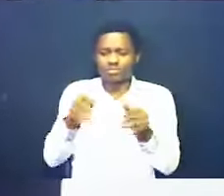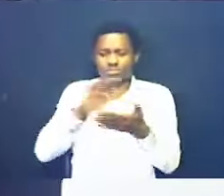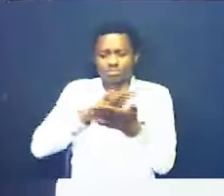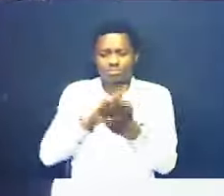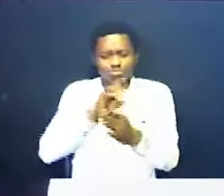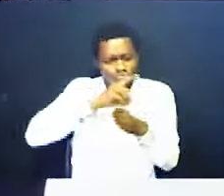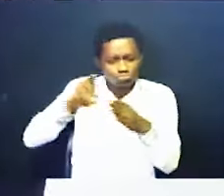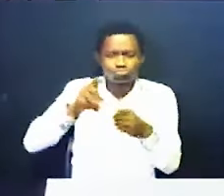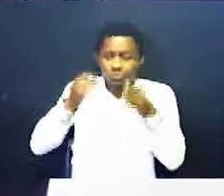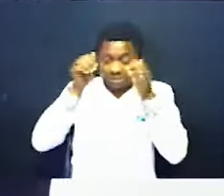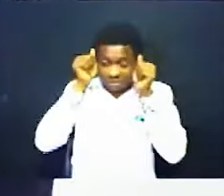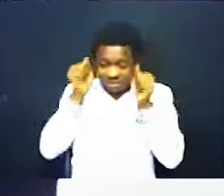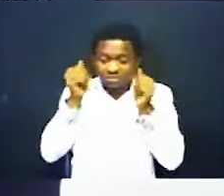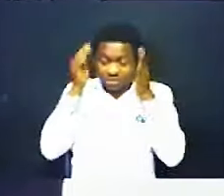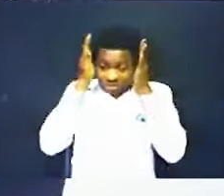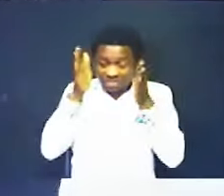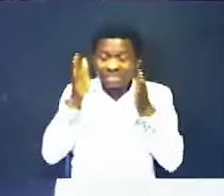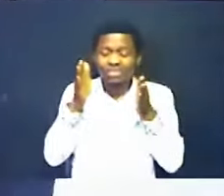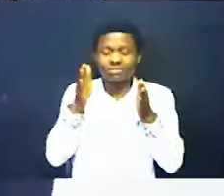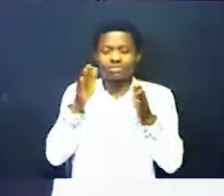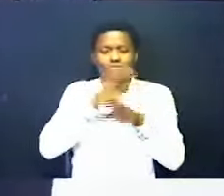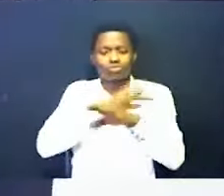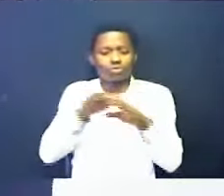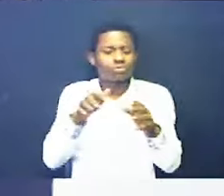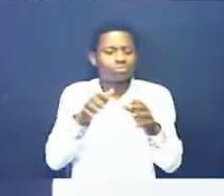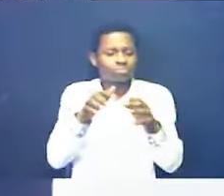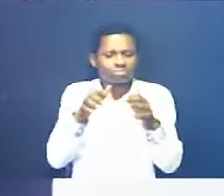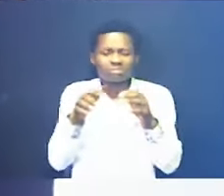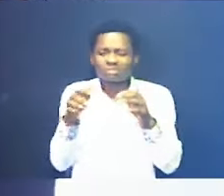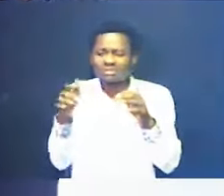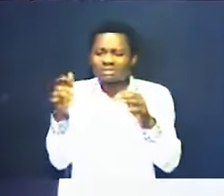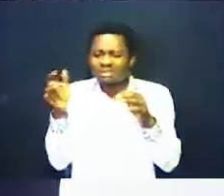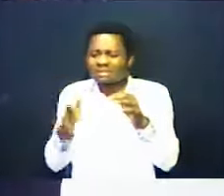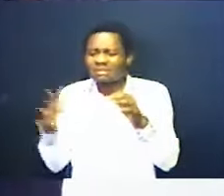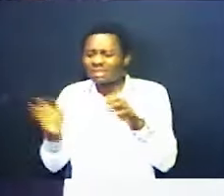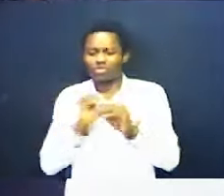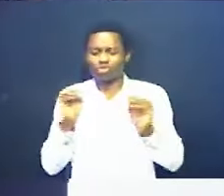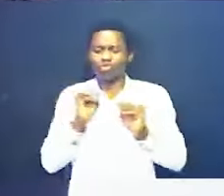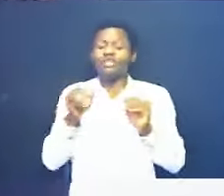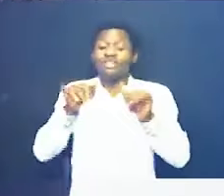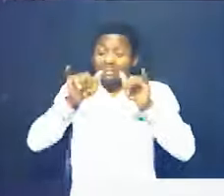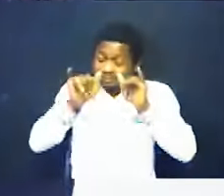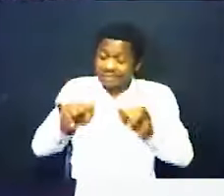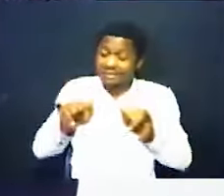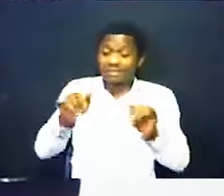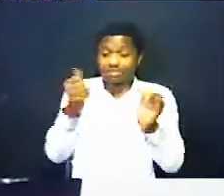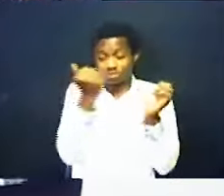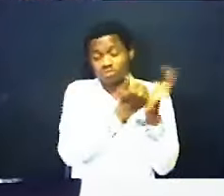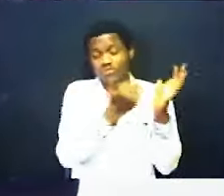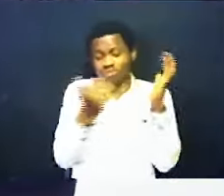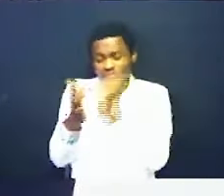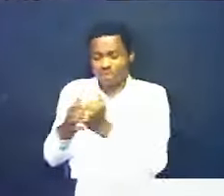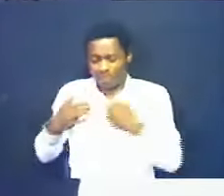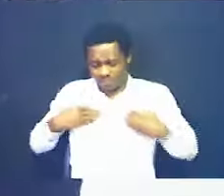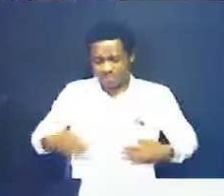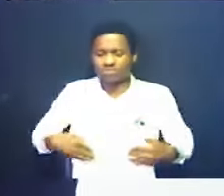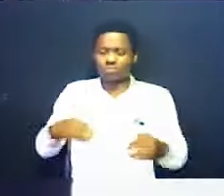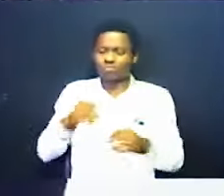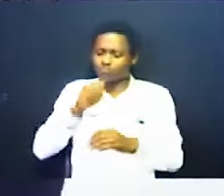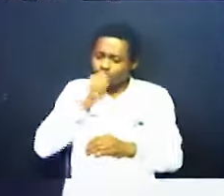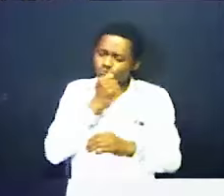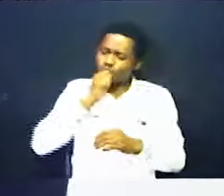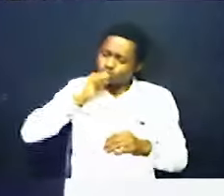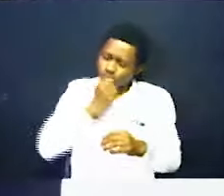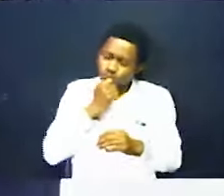nade e hu se ma na ekoi nipa e na etwam yi na Kristo bra wabo na asenwe mpo no tu no timi hu se ne na enie na odaso